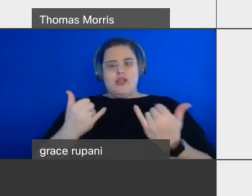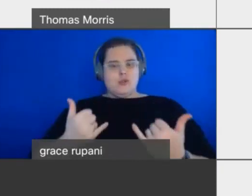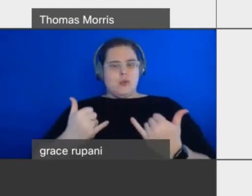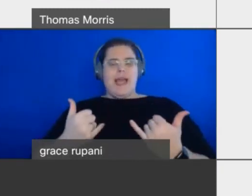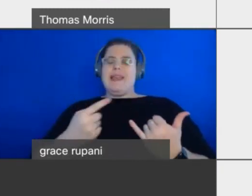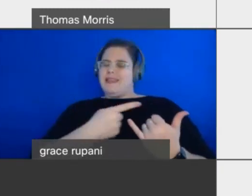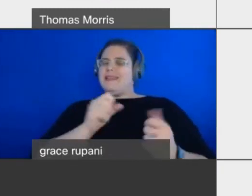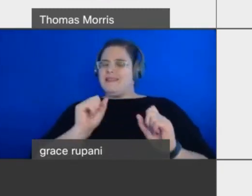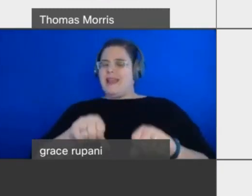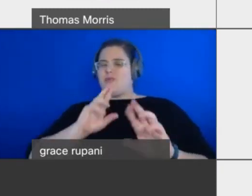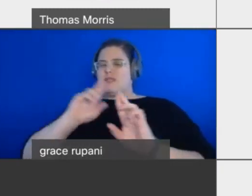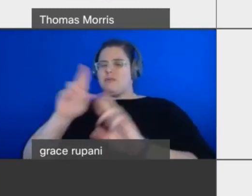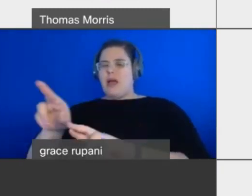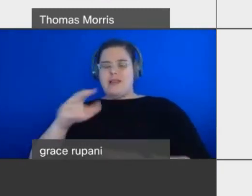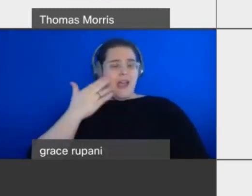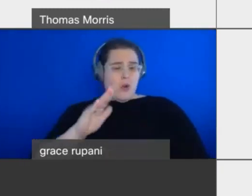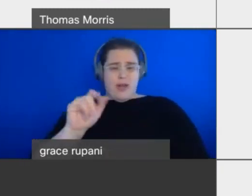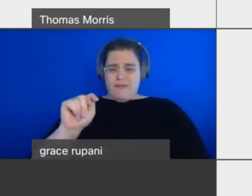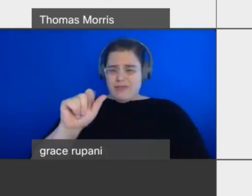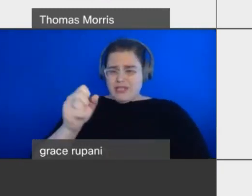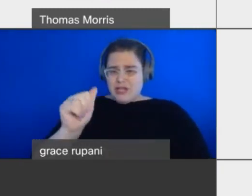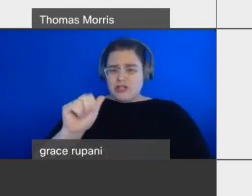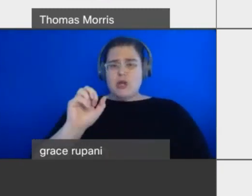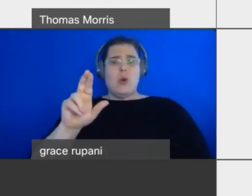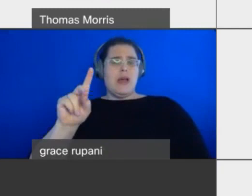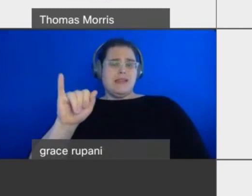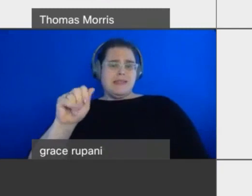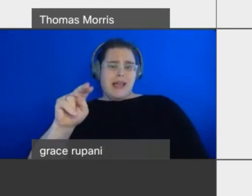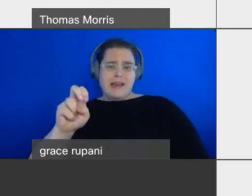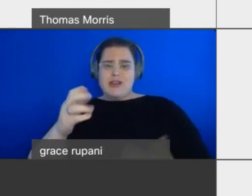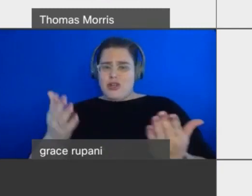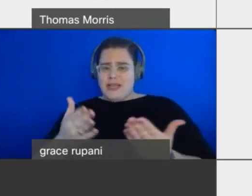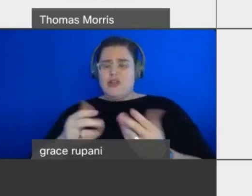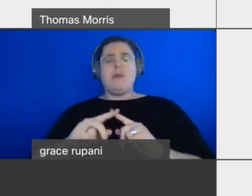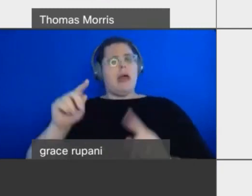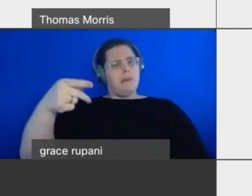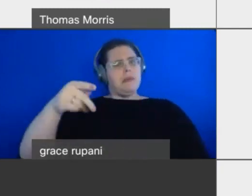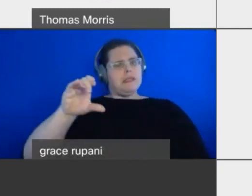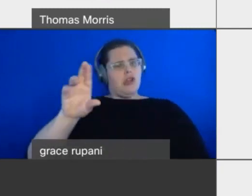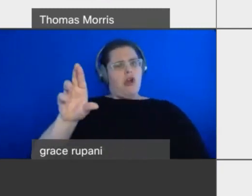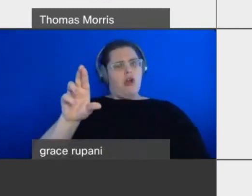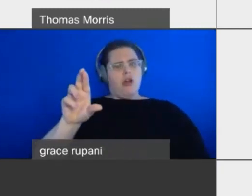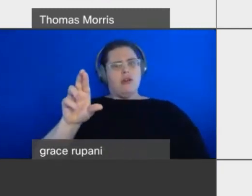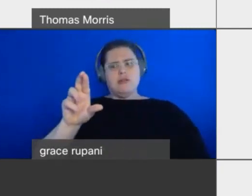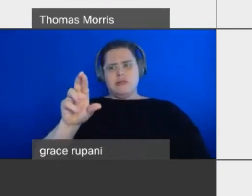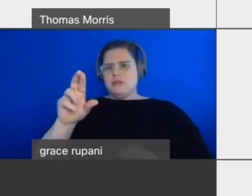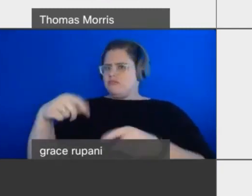Tasha or Diane are here and can respond, but PCR has been ongoing. I've been receiving those reports.